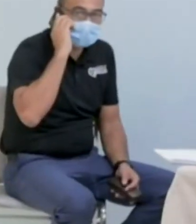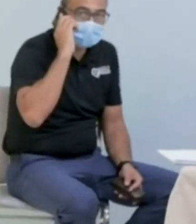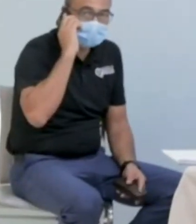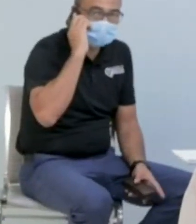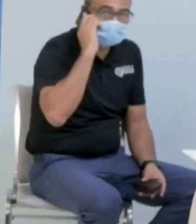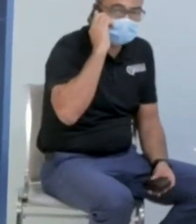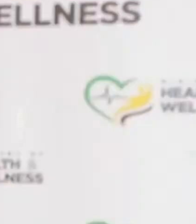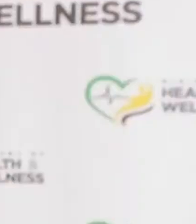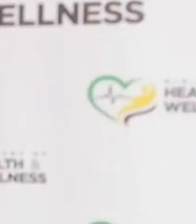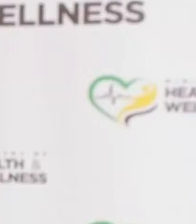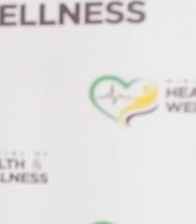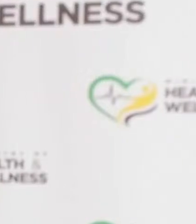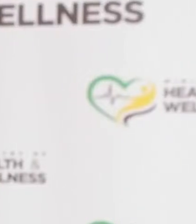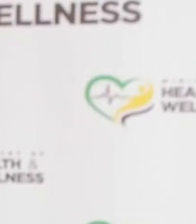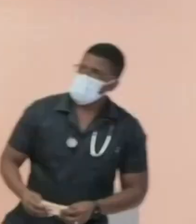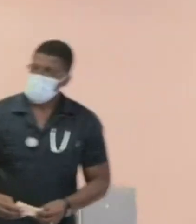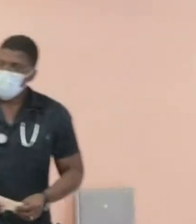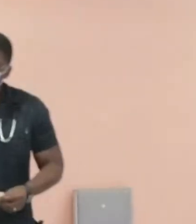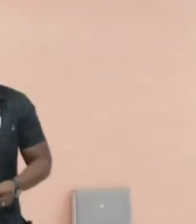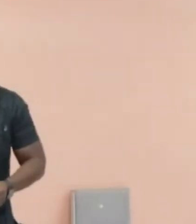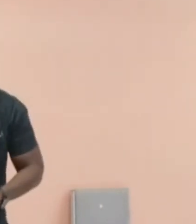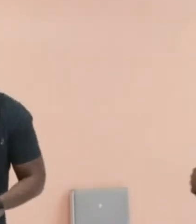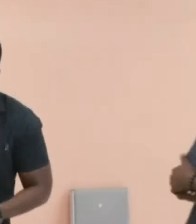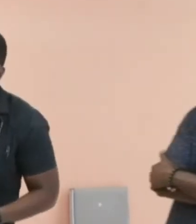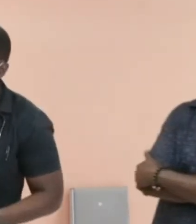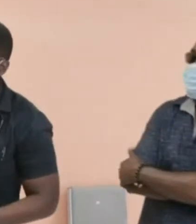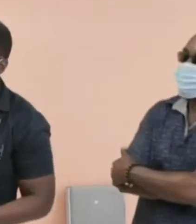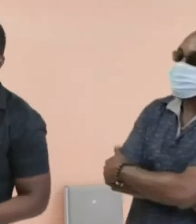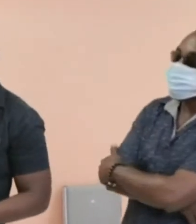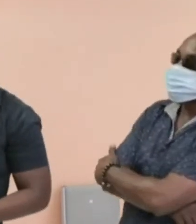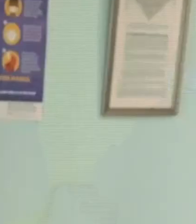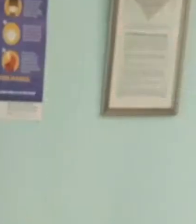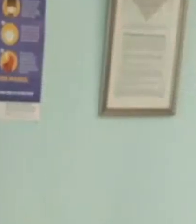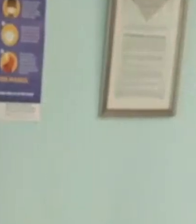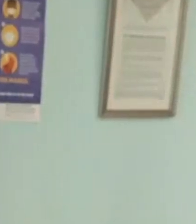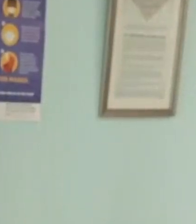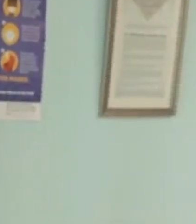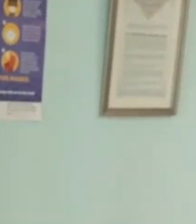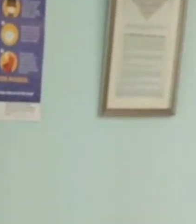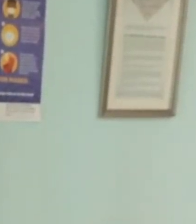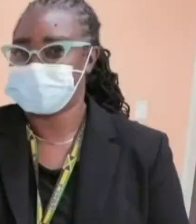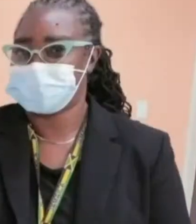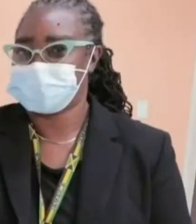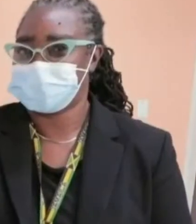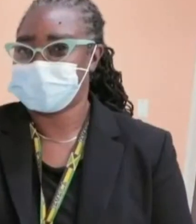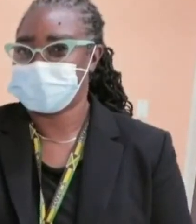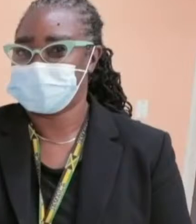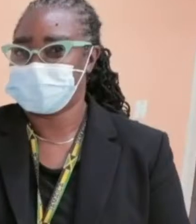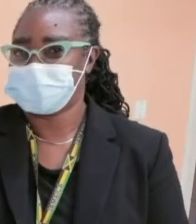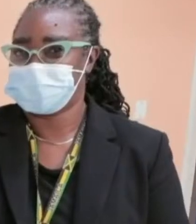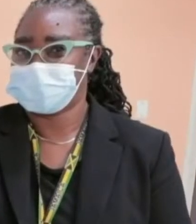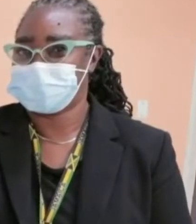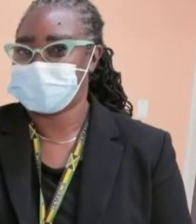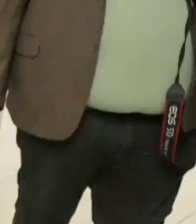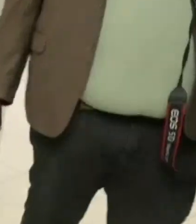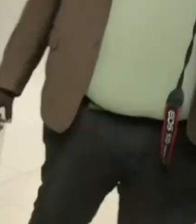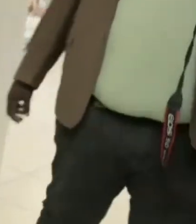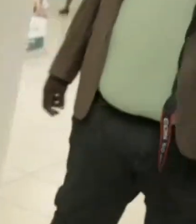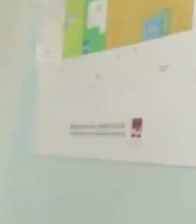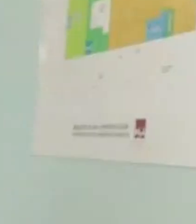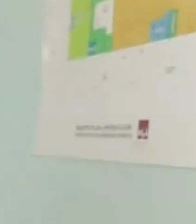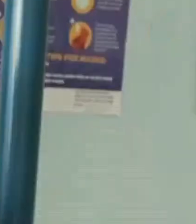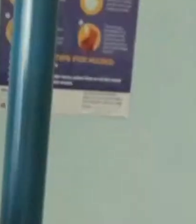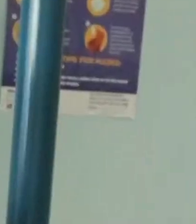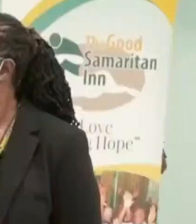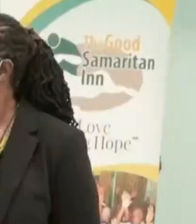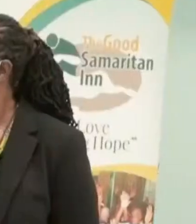Jamaican, protect yourself from COVID-19 infection. Get vaccinated as soon as you get